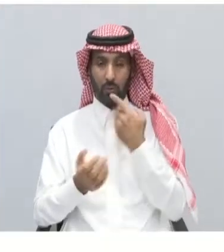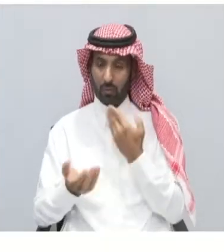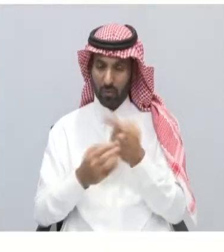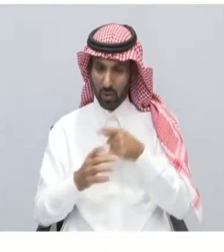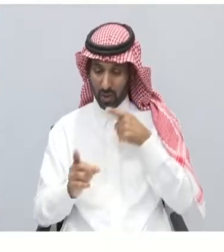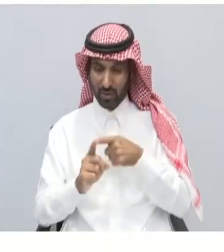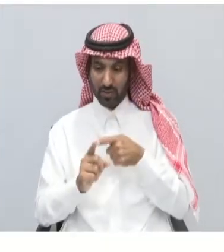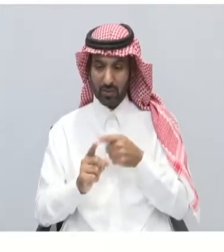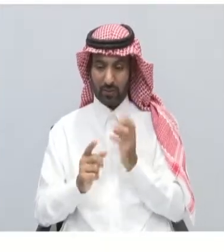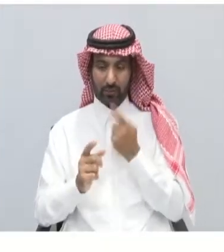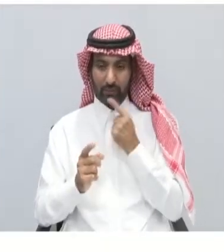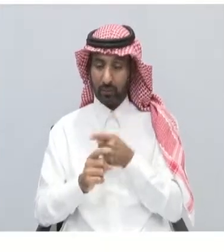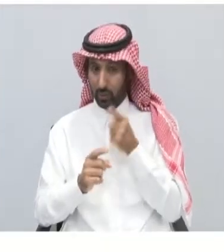complaint?